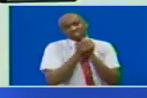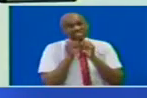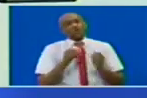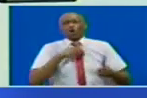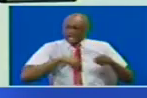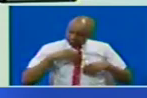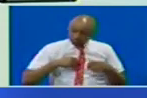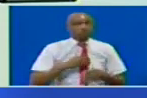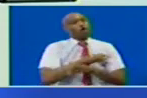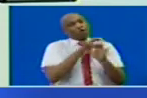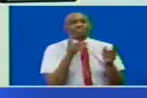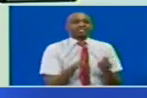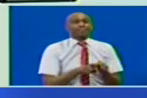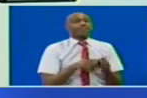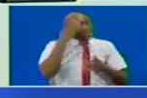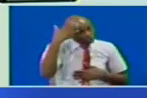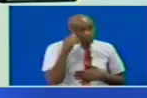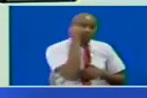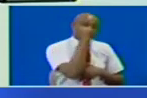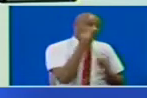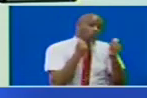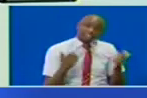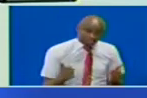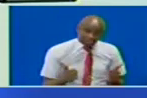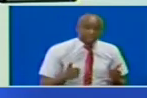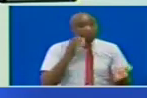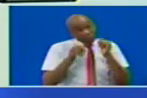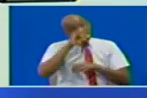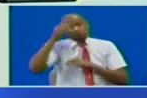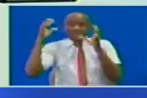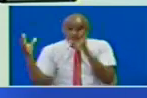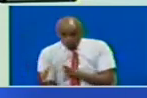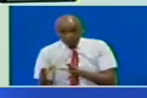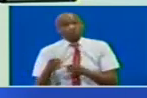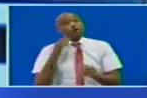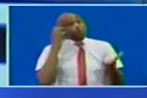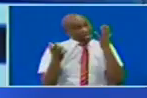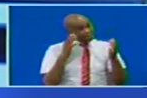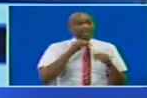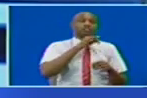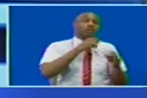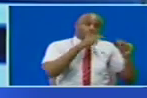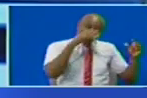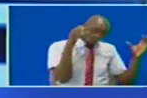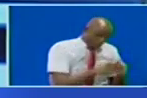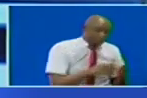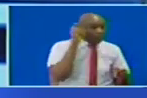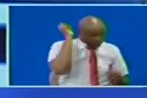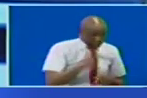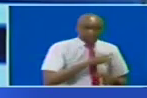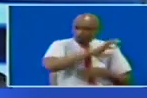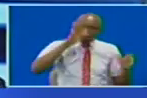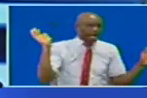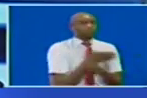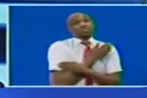does not know any party borders. Corruption, whether in Jubilee, corruption, whether in court, corruption is corruption, and we must condemn